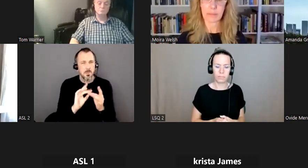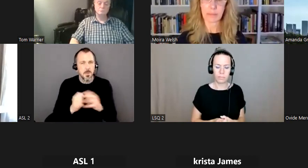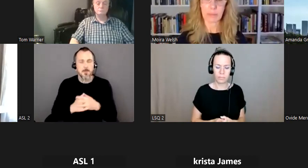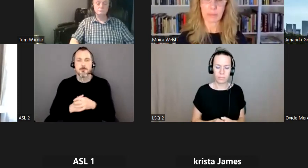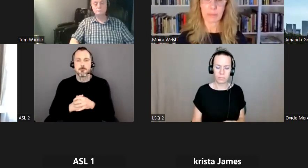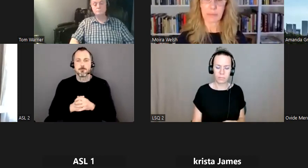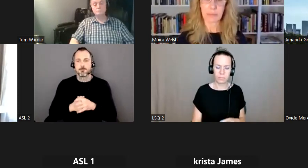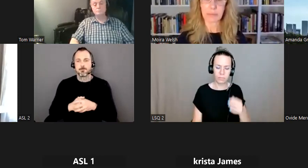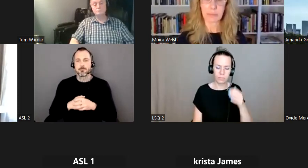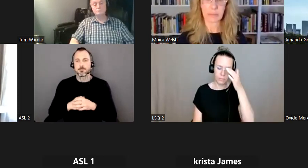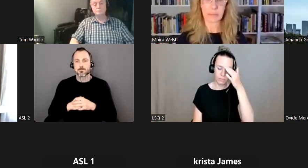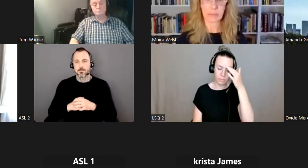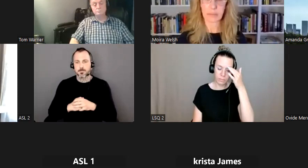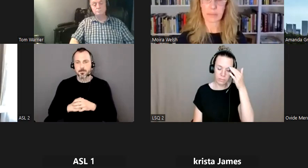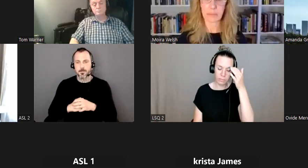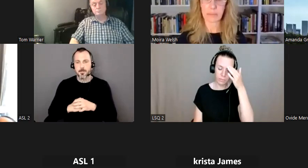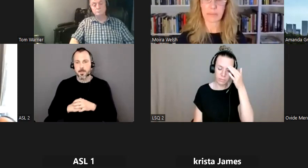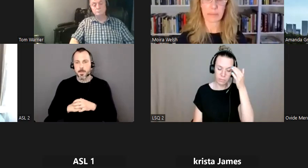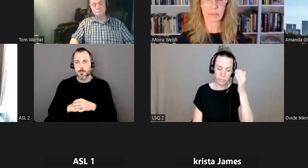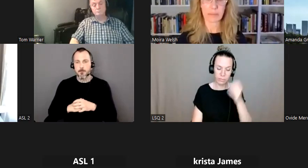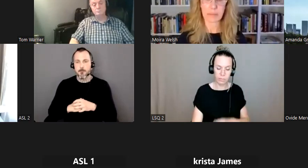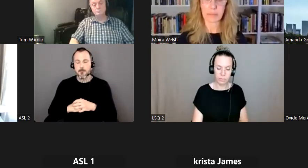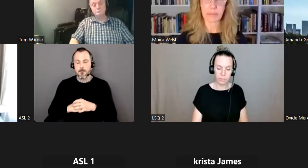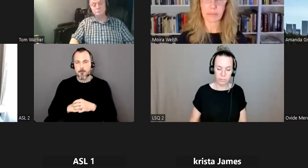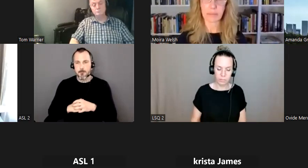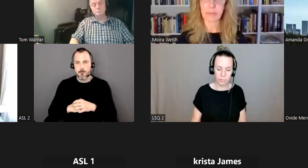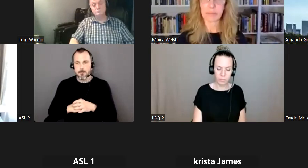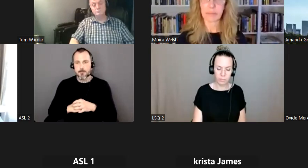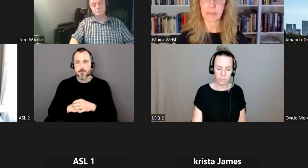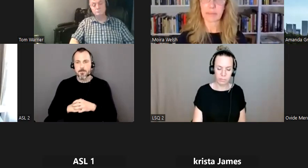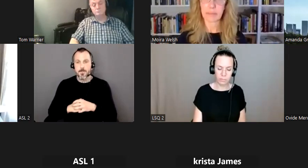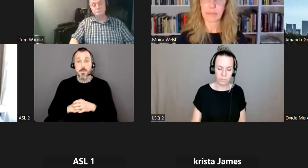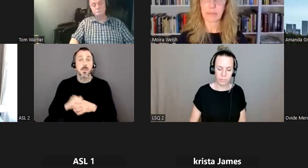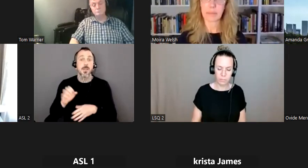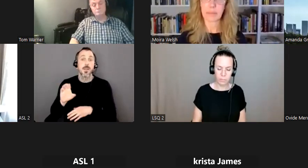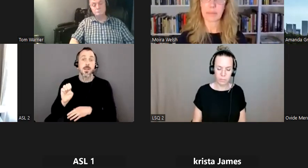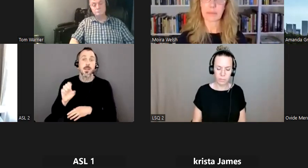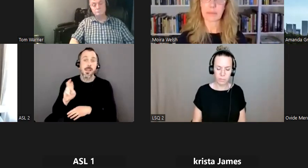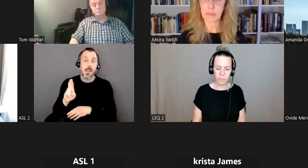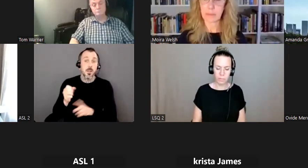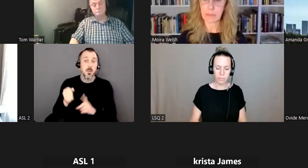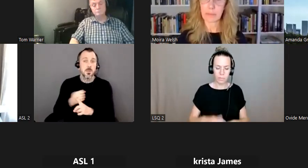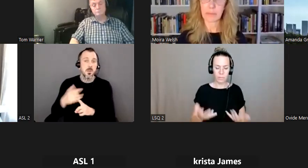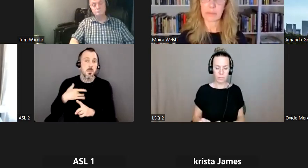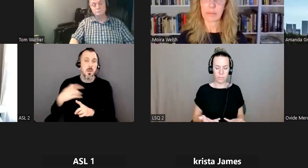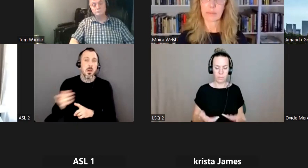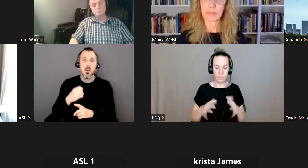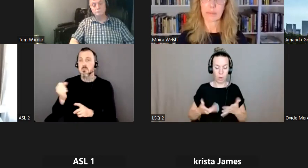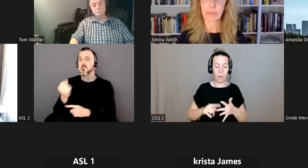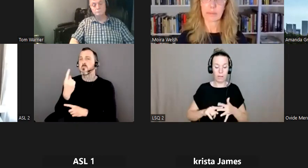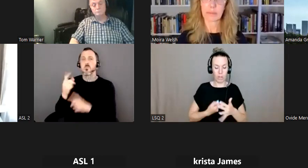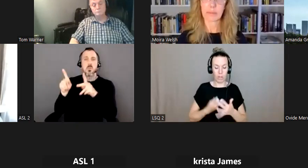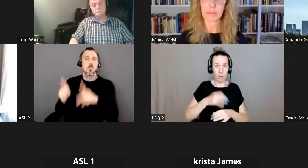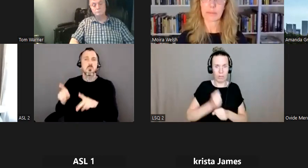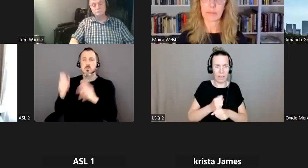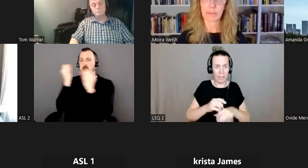with where I came from. Is I think sometimes we think about elder abuse as an individual issue. And what I want to really